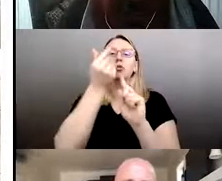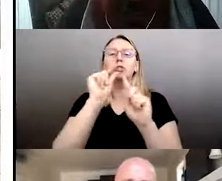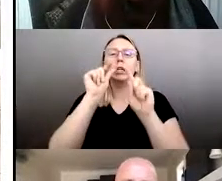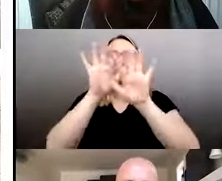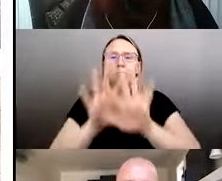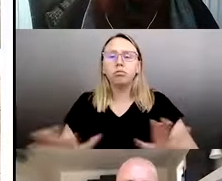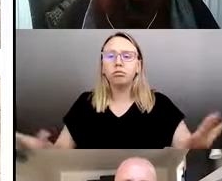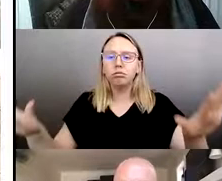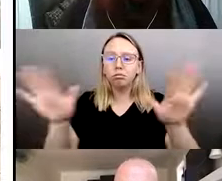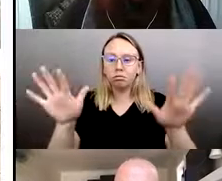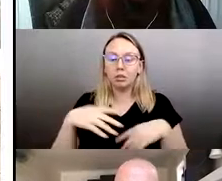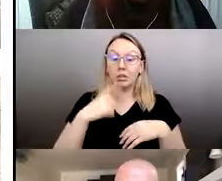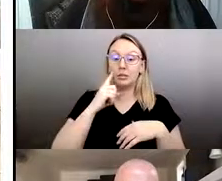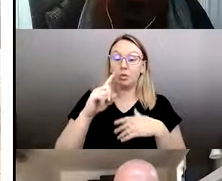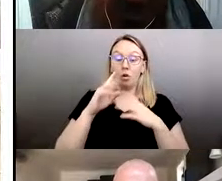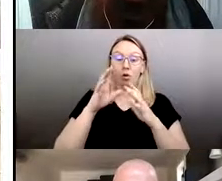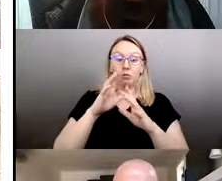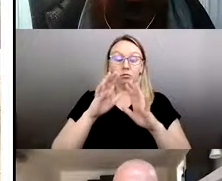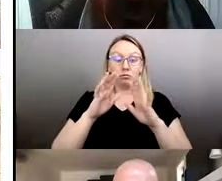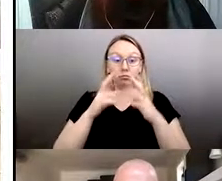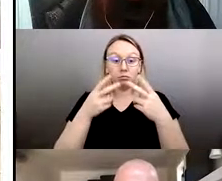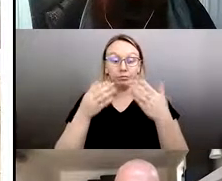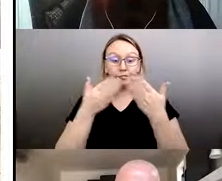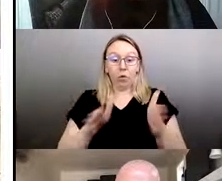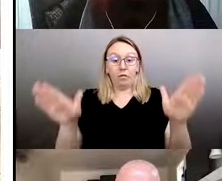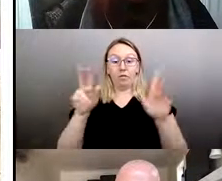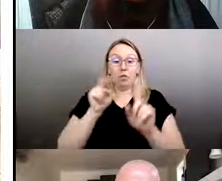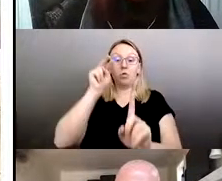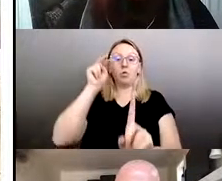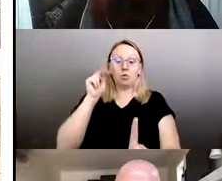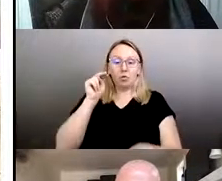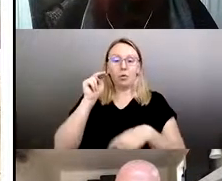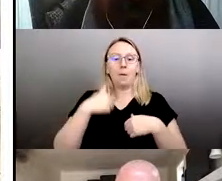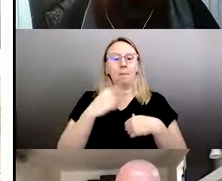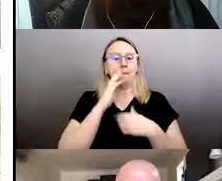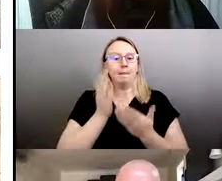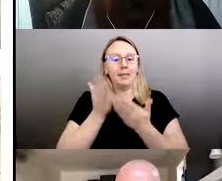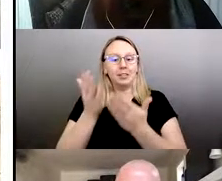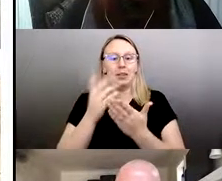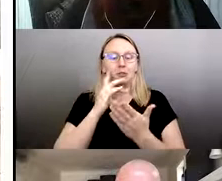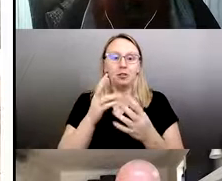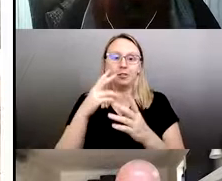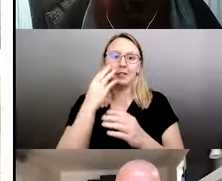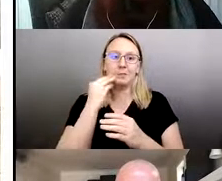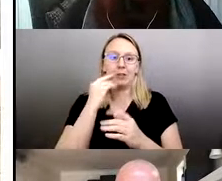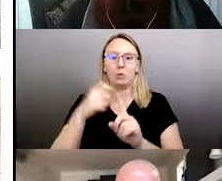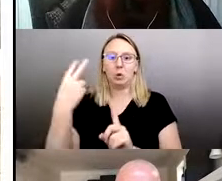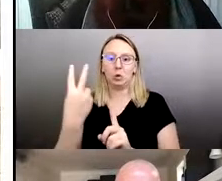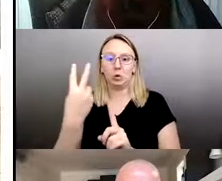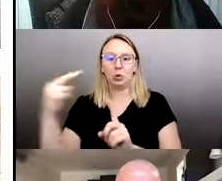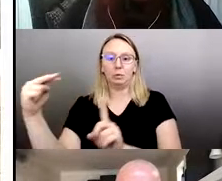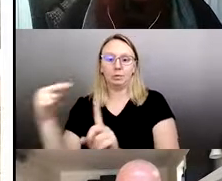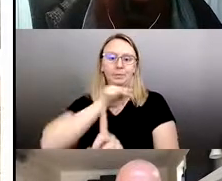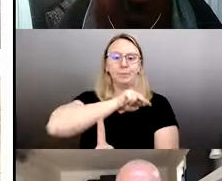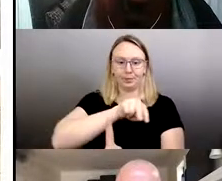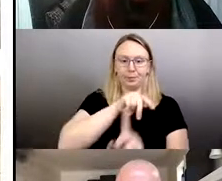an overview, I would suggest experiencing it from two vital but completely different vantage points, from the soaring and